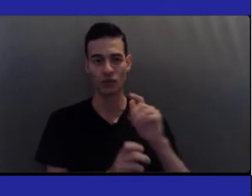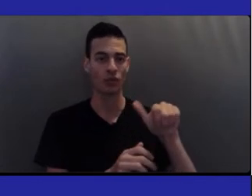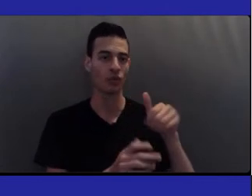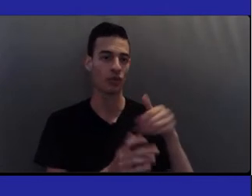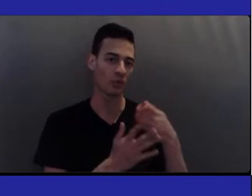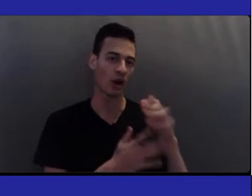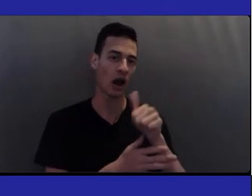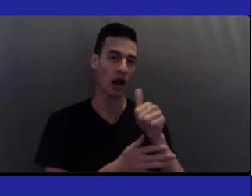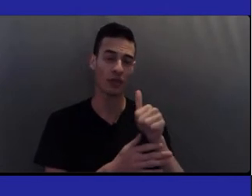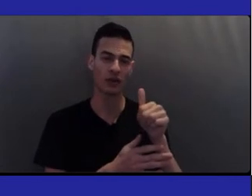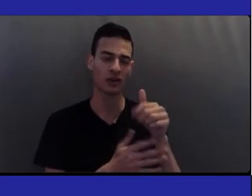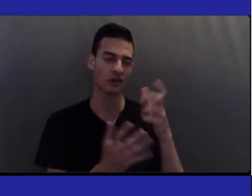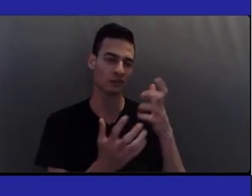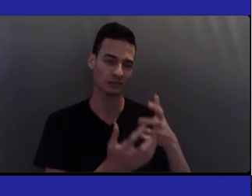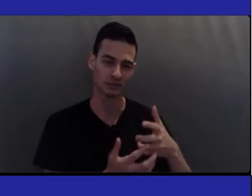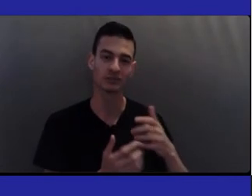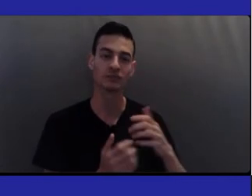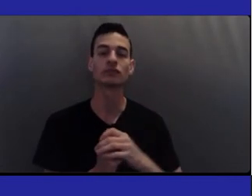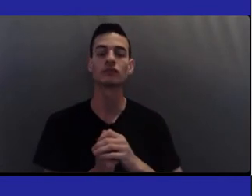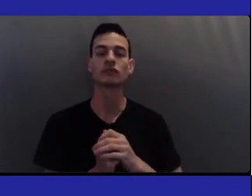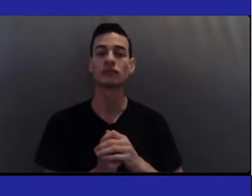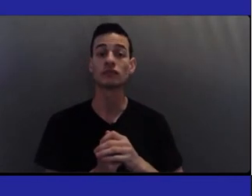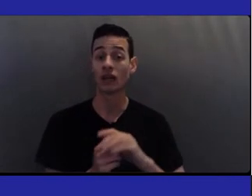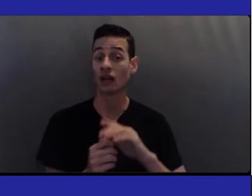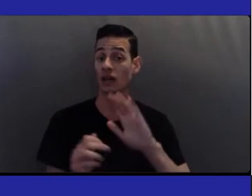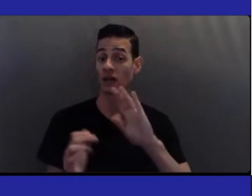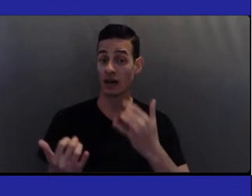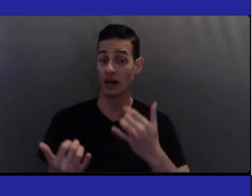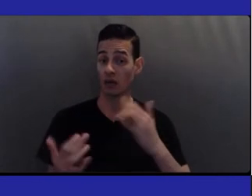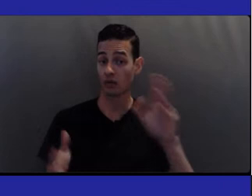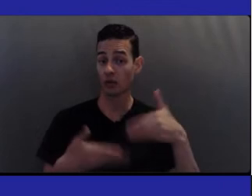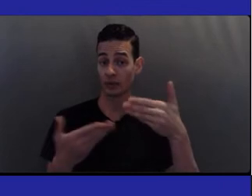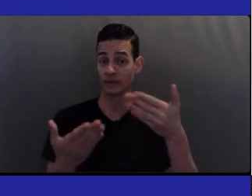And that brings us to our request. Thank you.